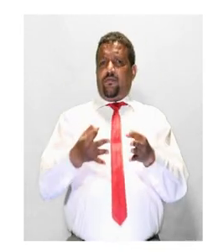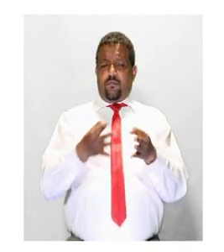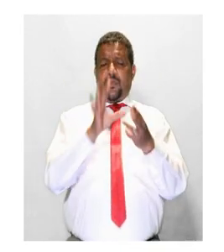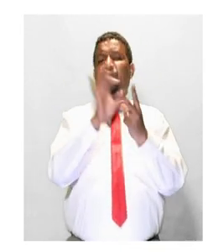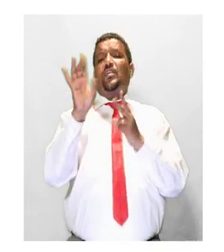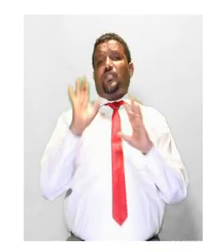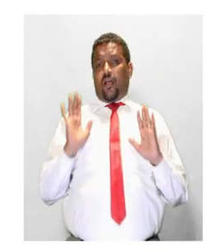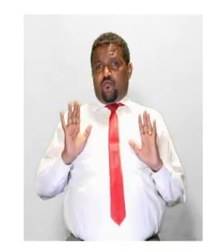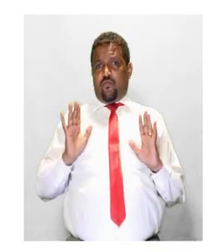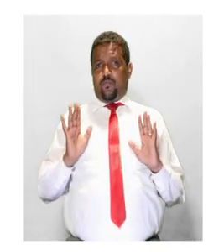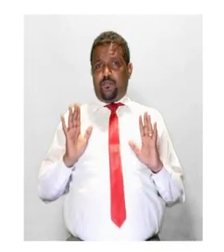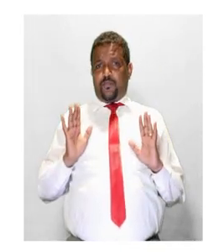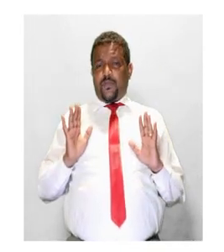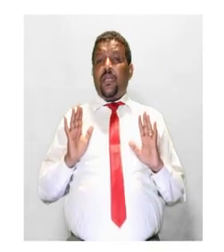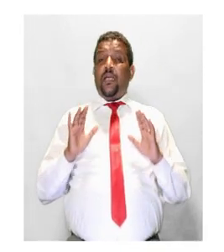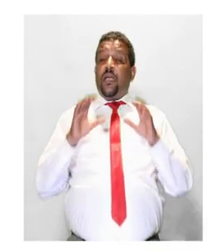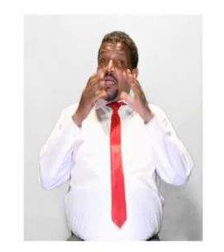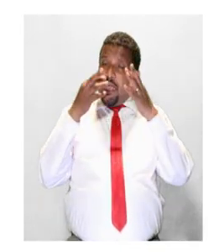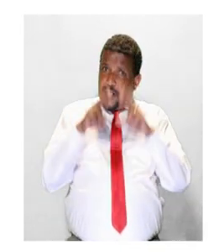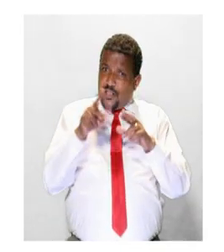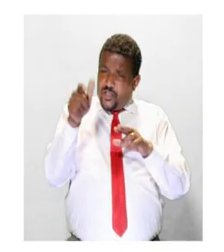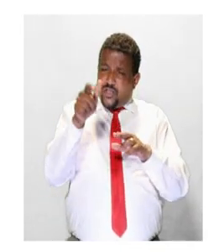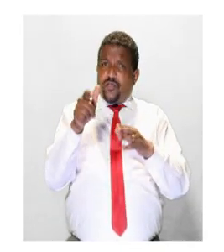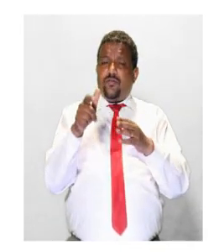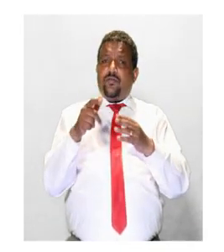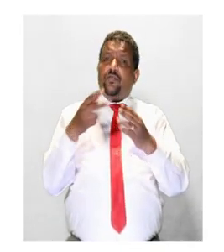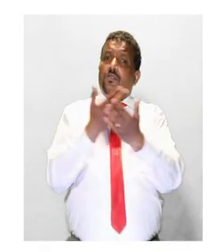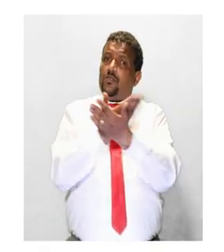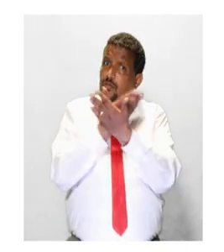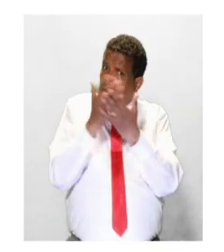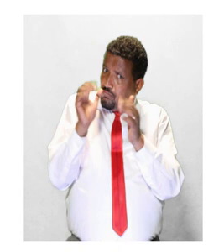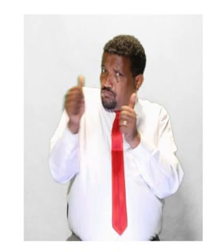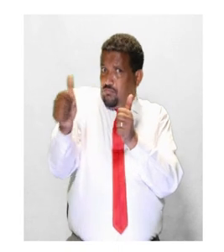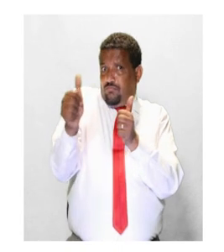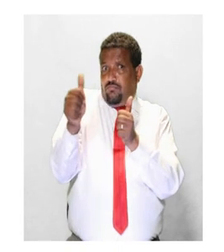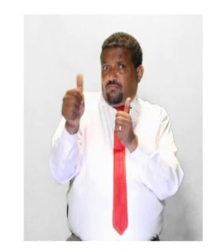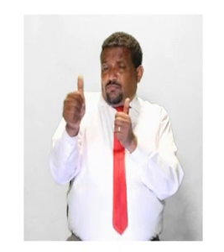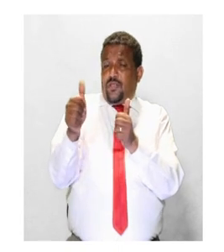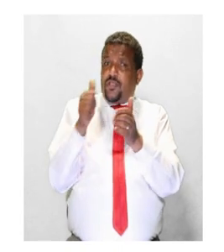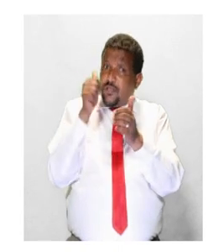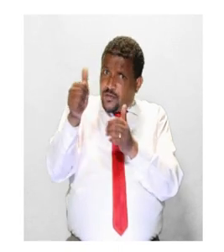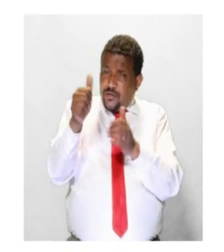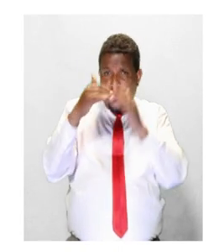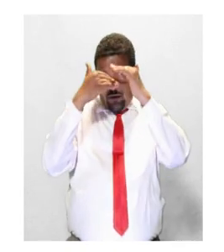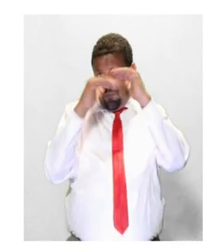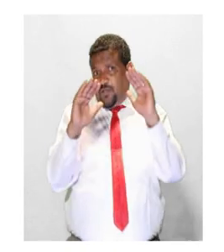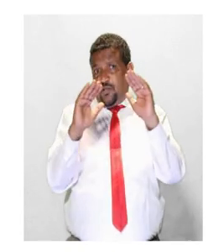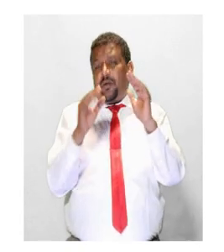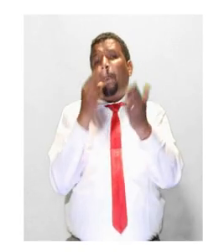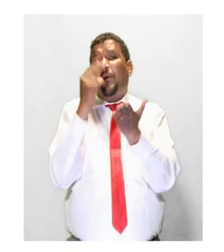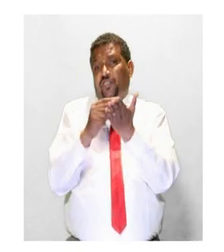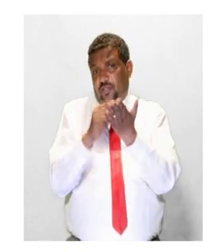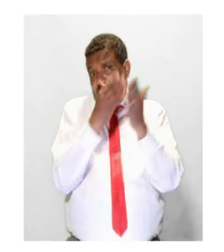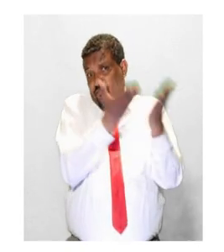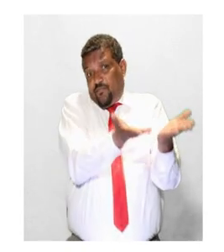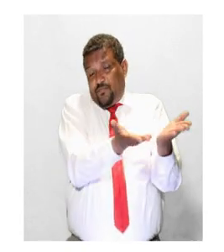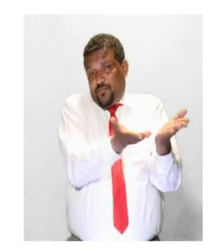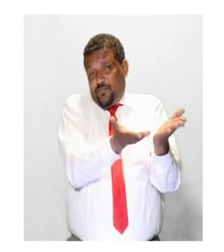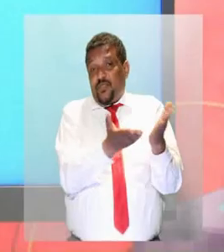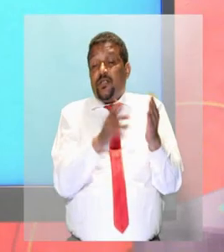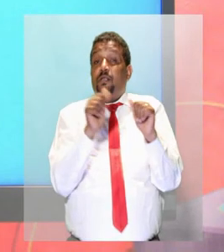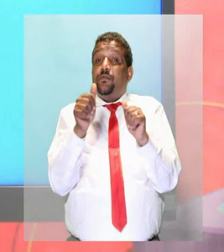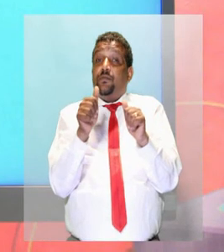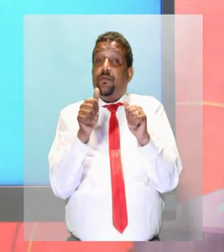preference and he's subject to its limitation in budgets, and